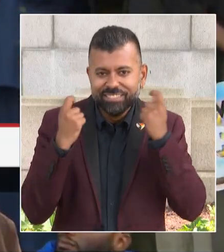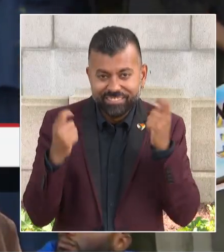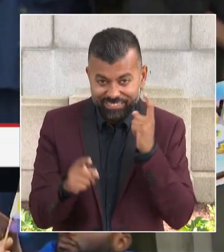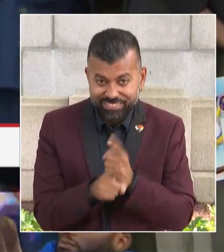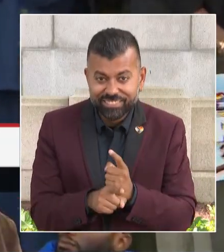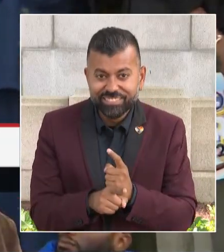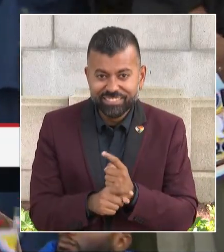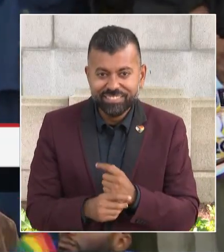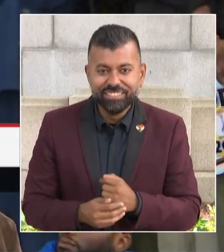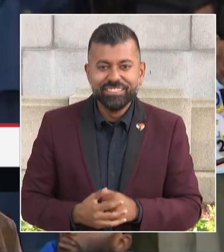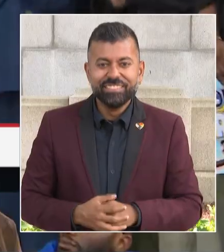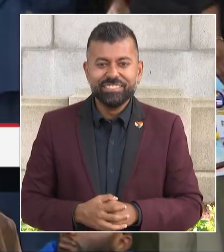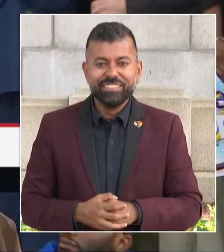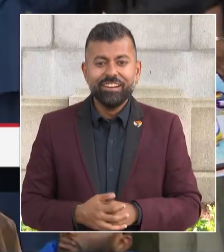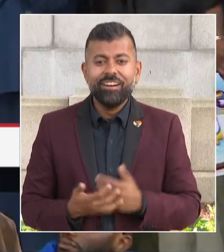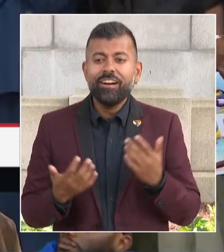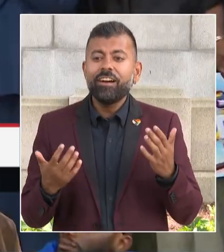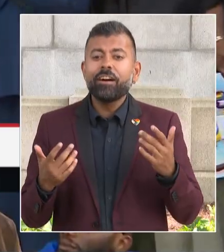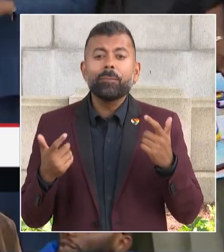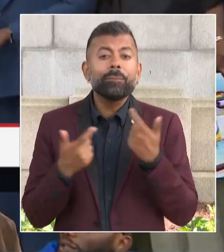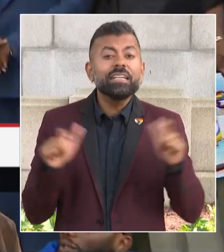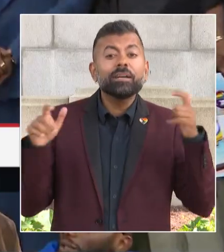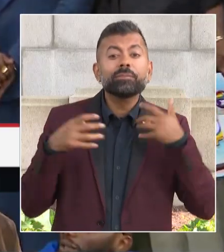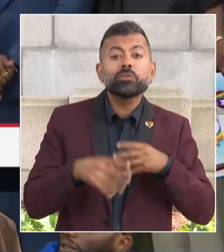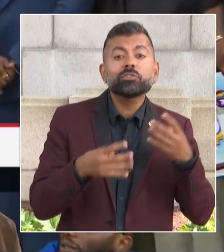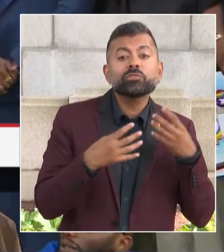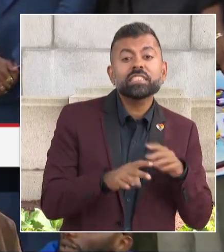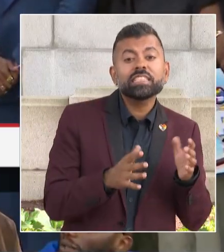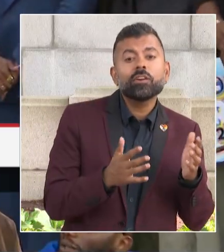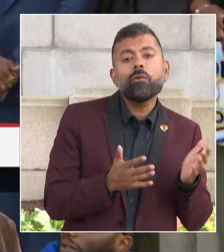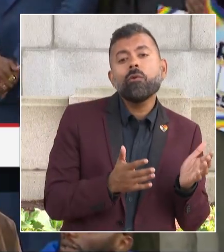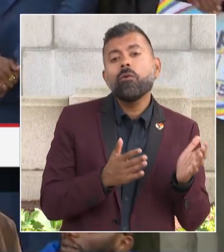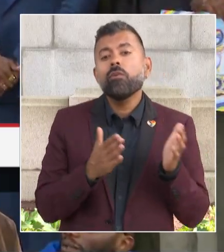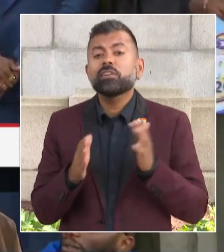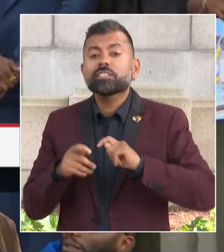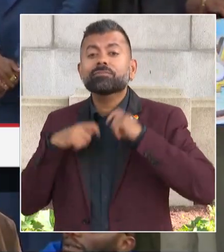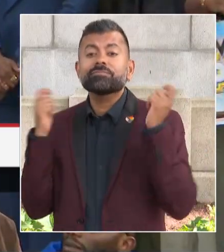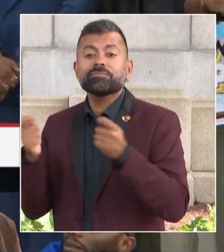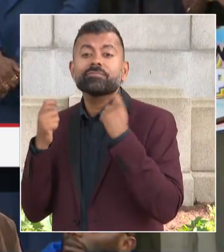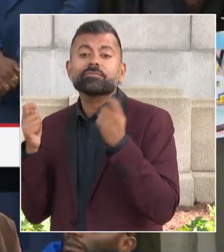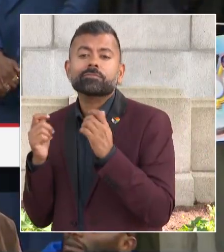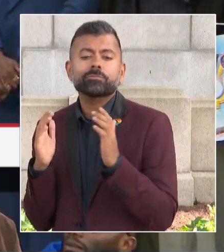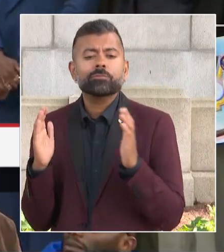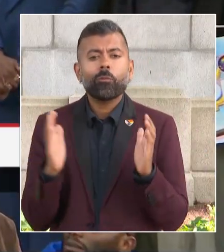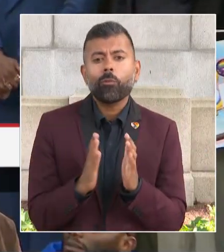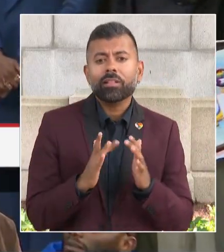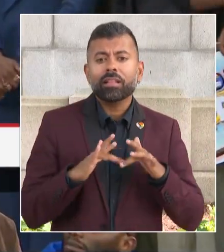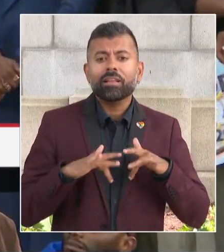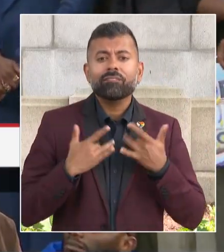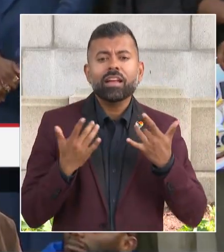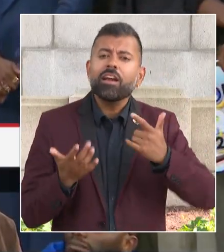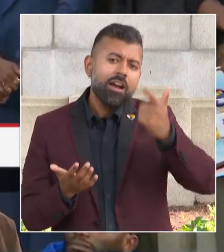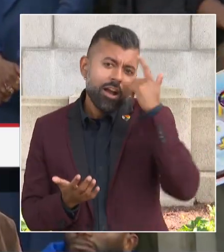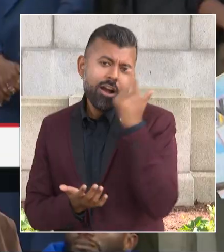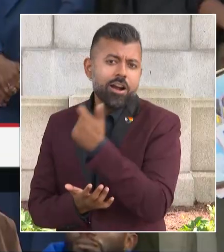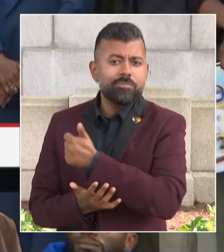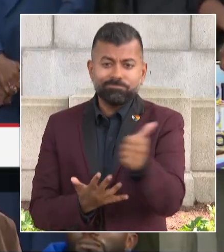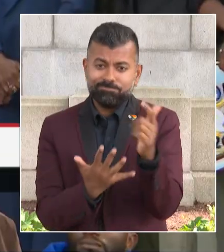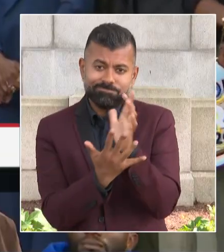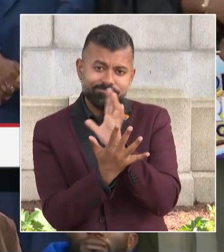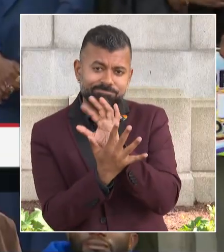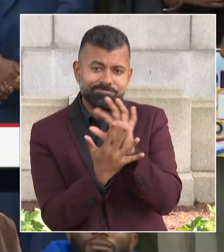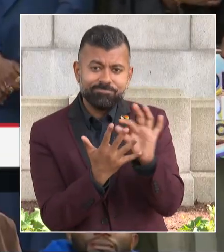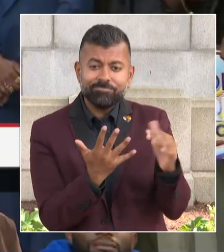Whether you want a big parade or a festival or just a small one, whether you're here at City Hall or